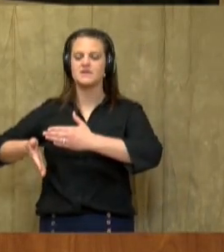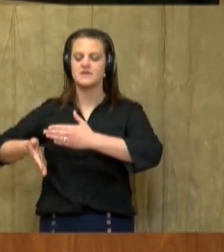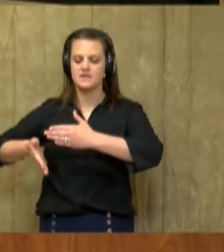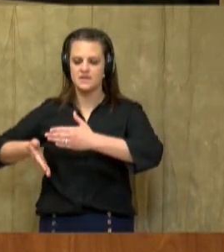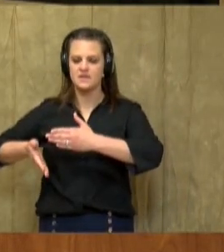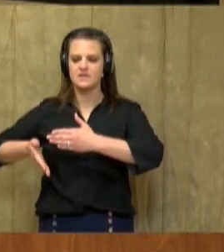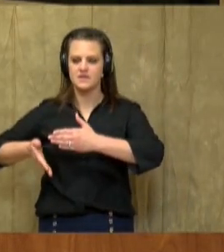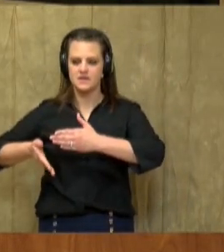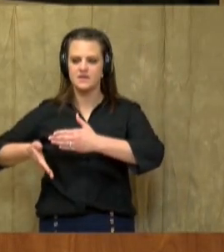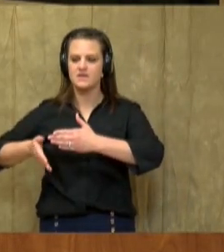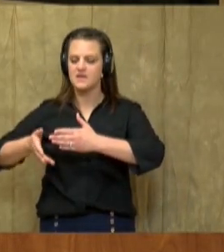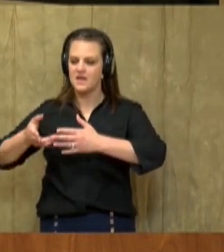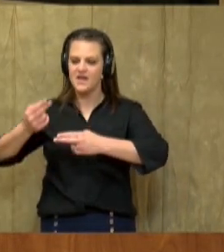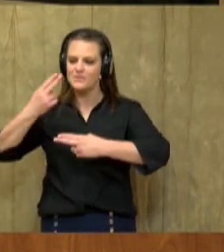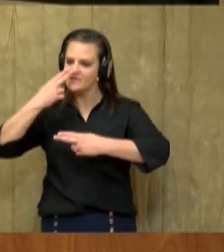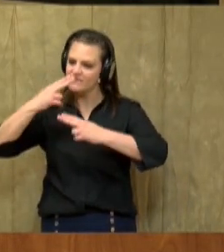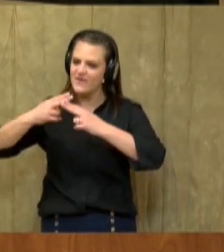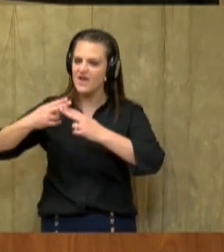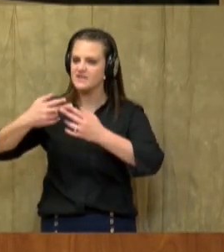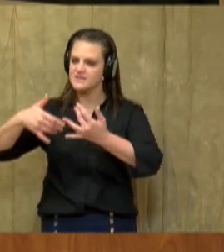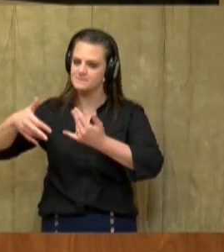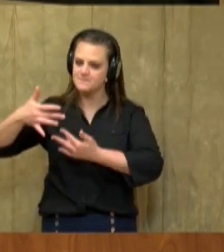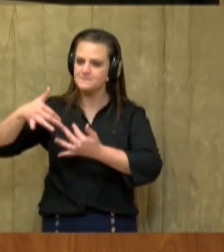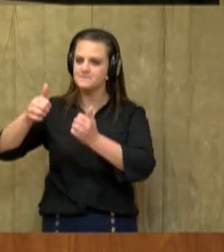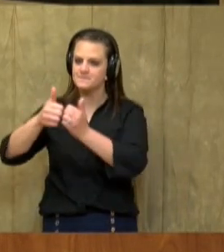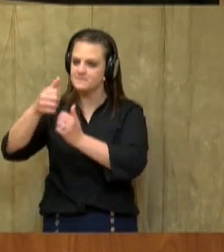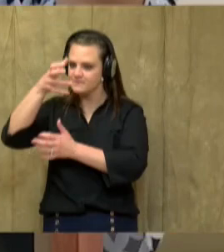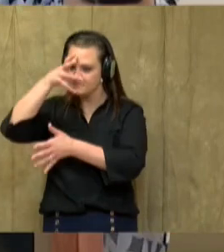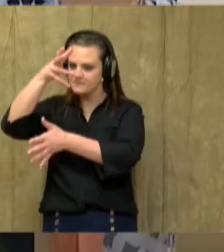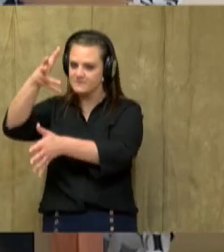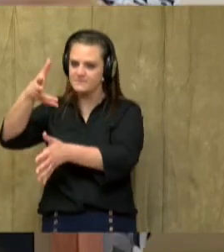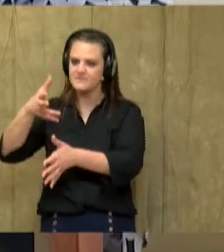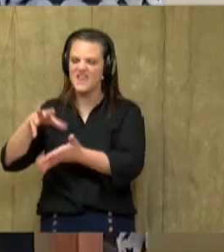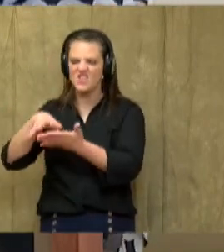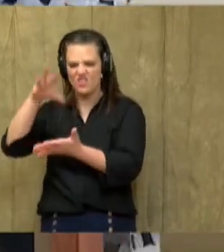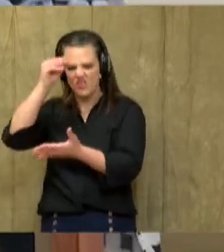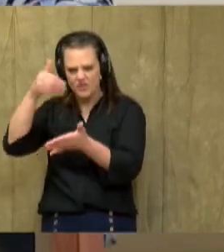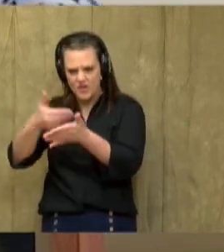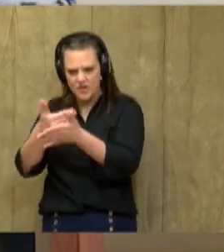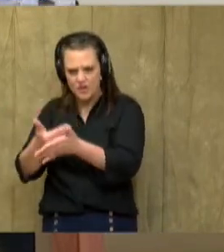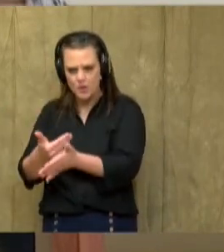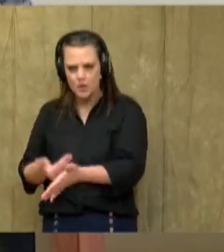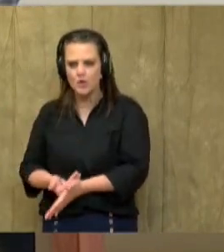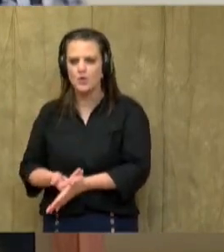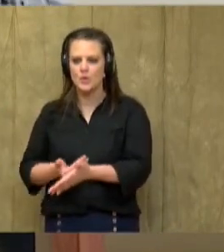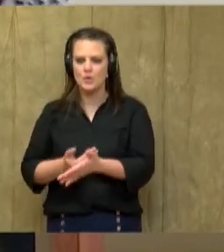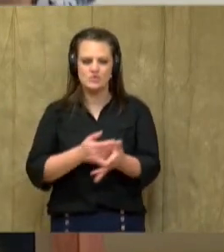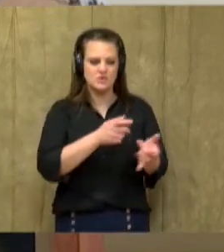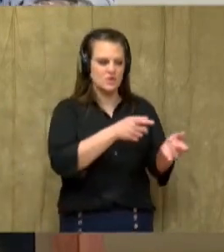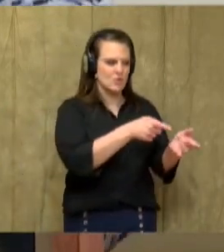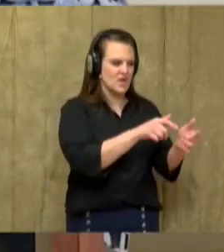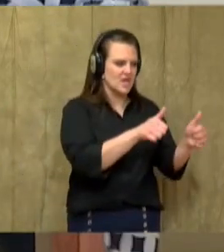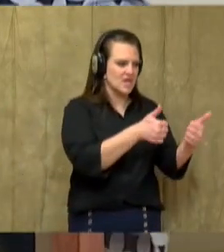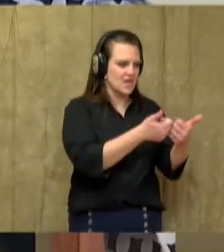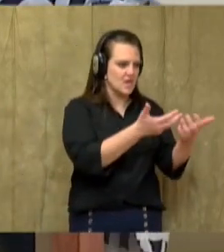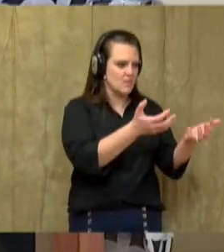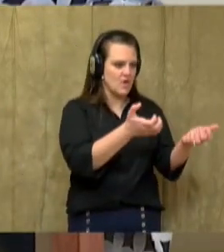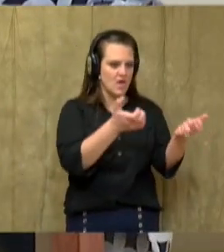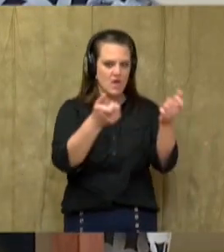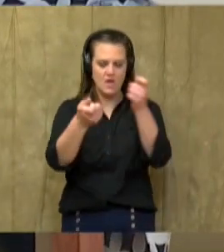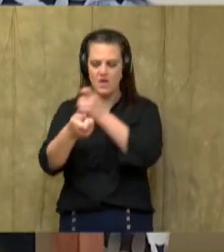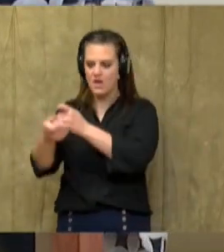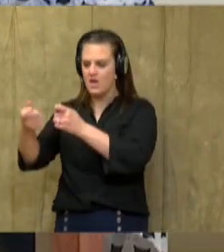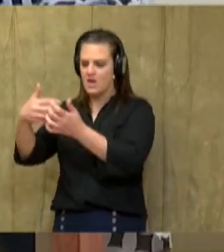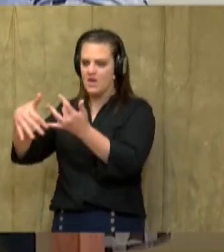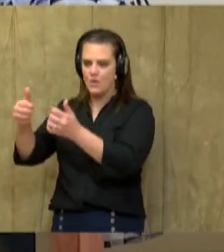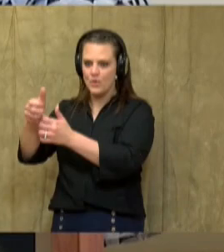Yes, it was just fun spending time with her grandfather and finding out and learning new things. So let's see if we can put that into an